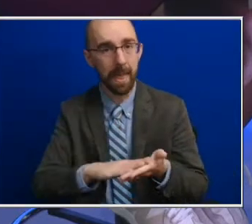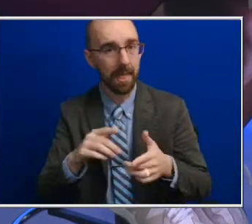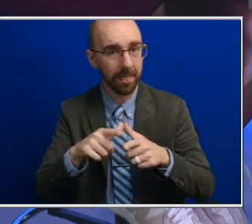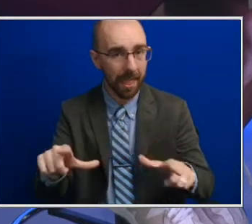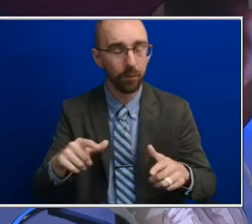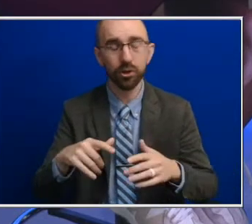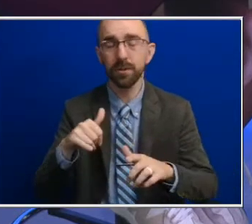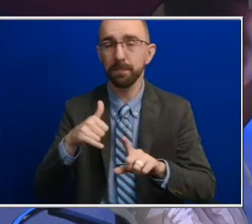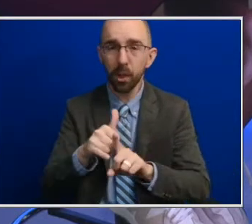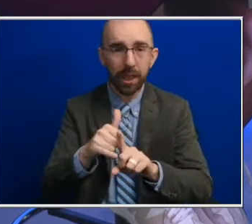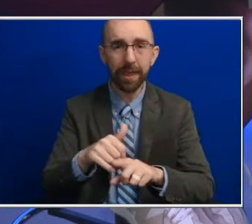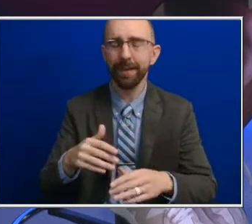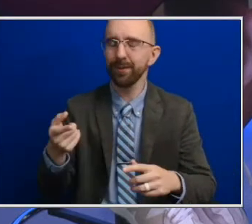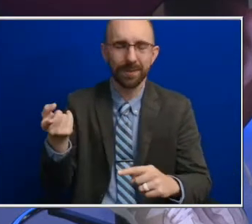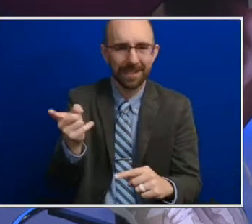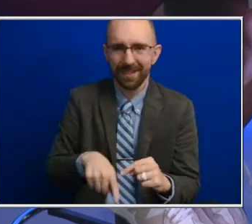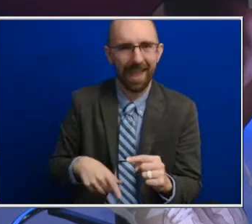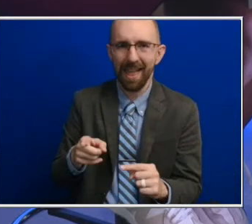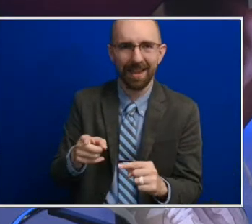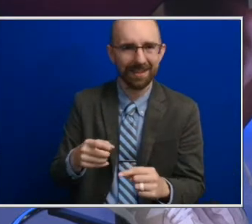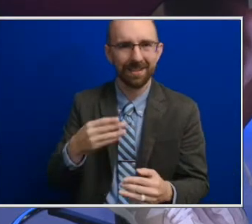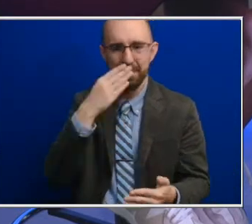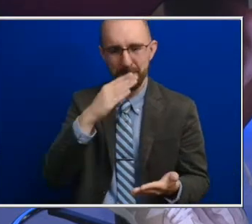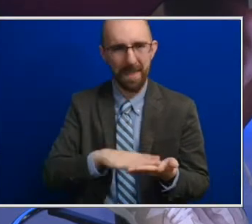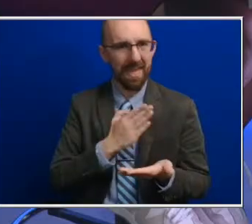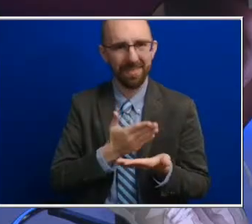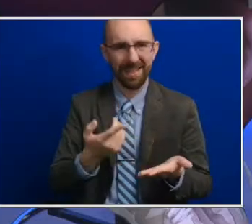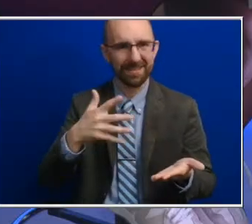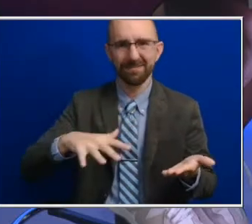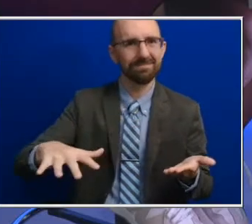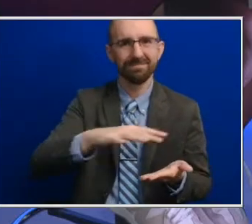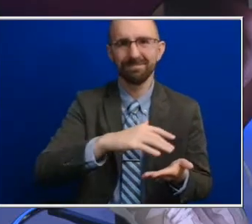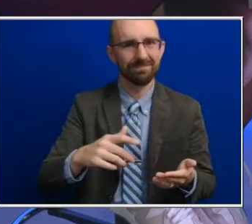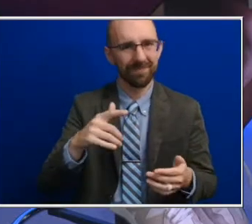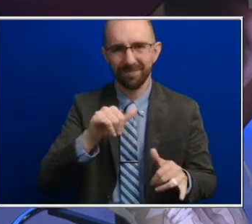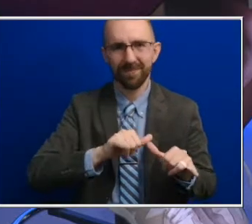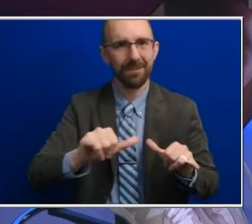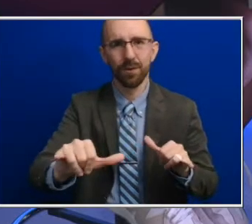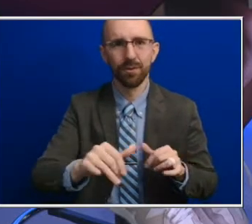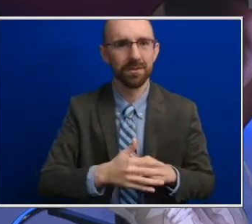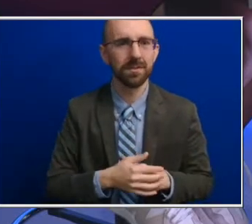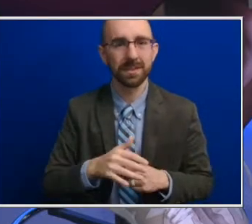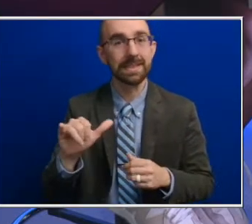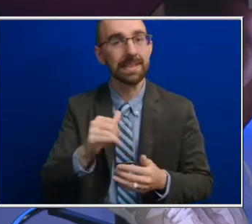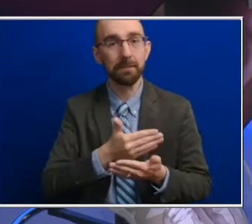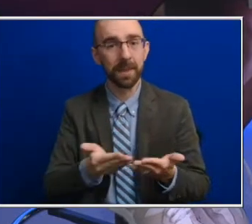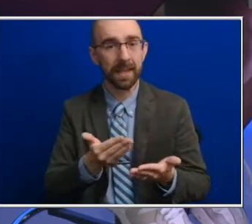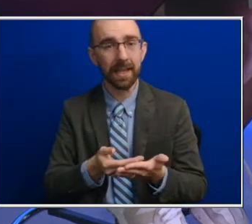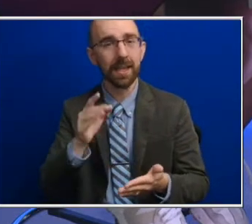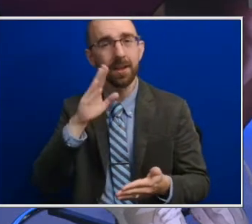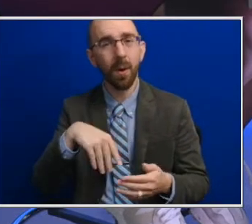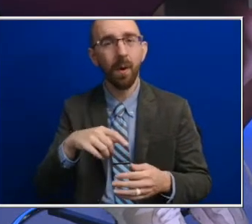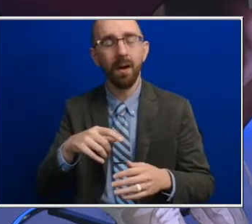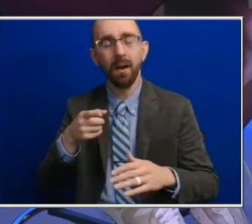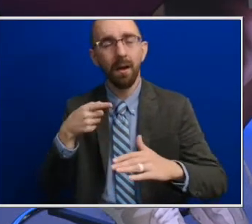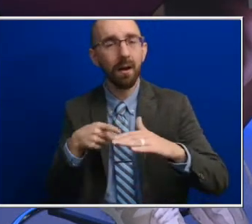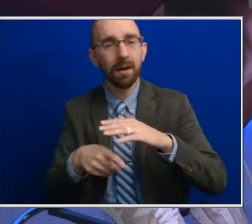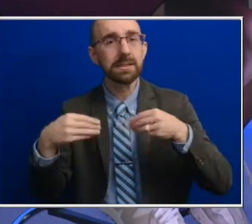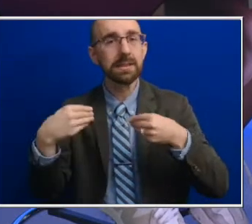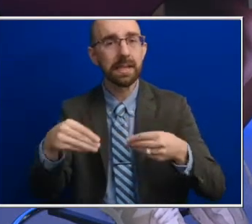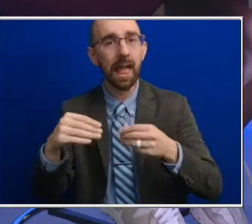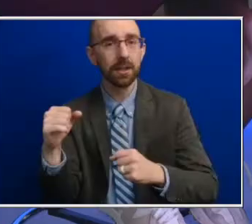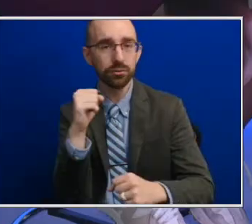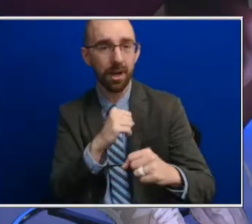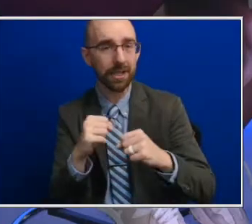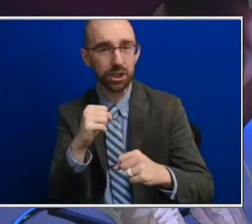Bad actors will always exist. And he goes on to talk about the same way you know a sneaky sales tactic, you more readily recognize it